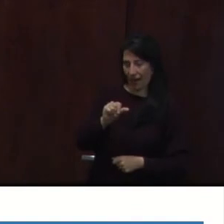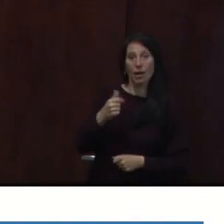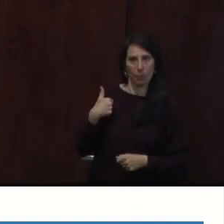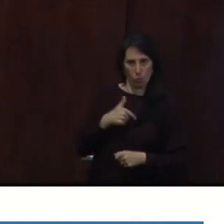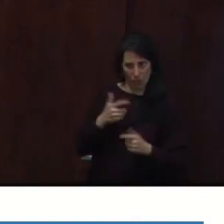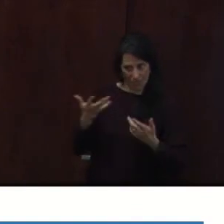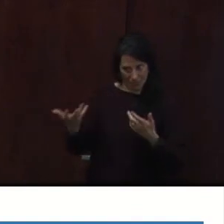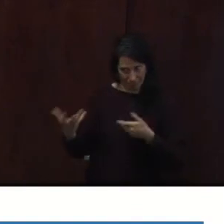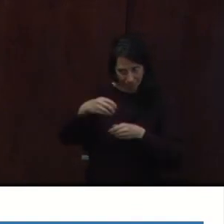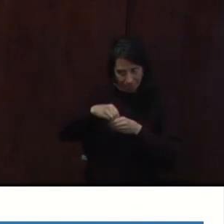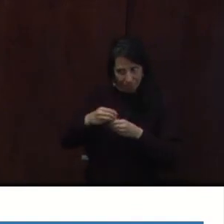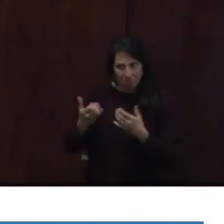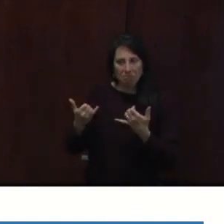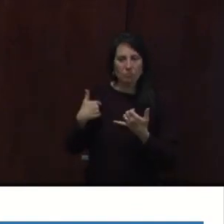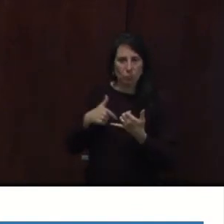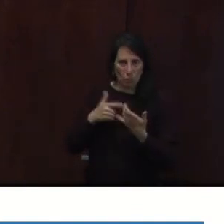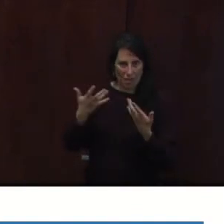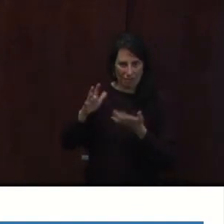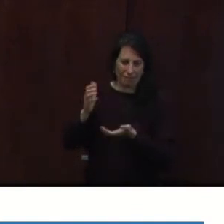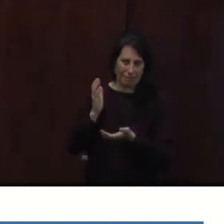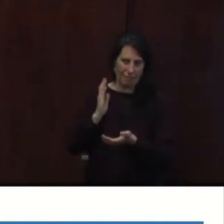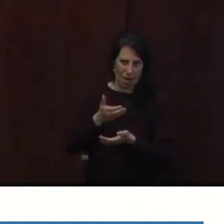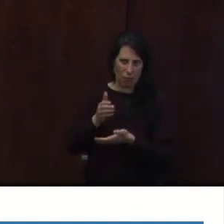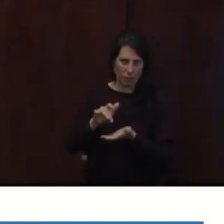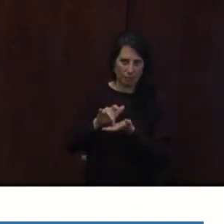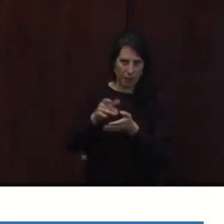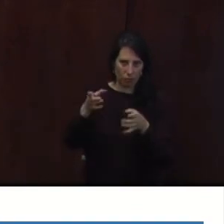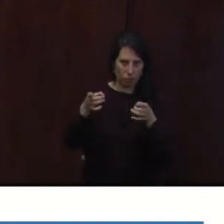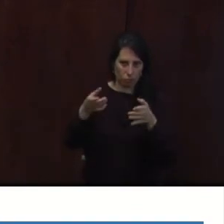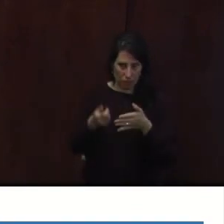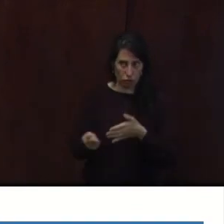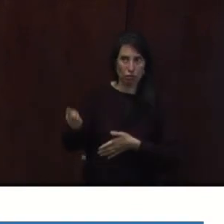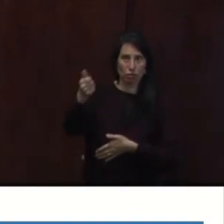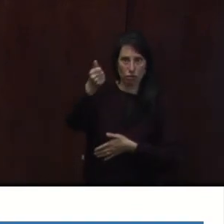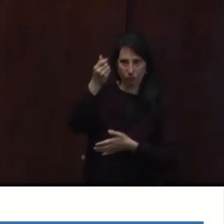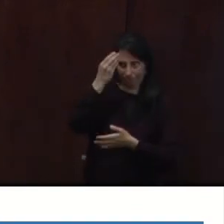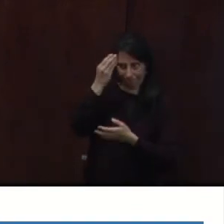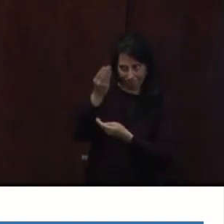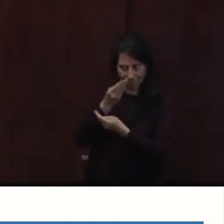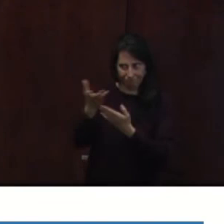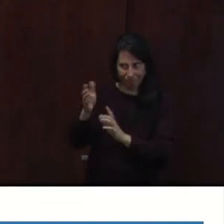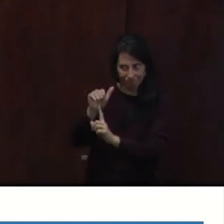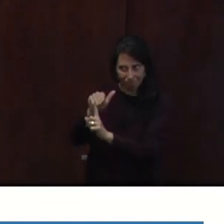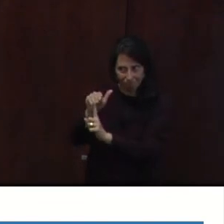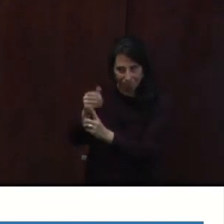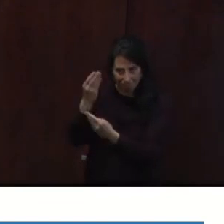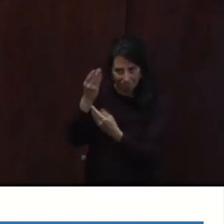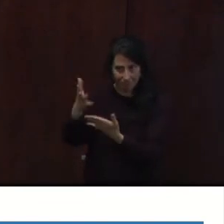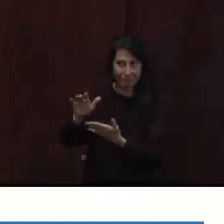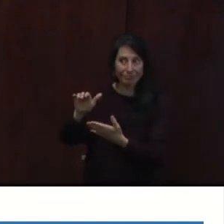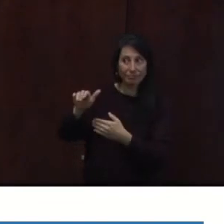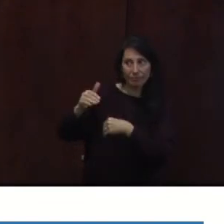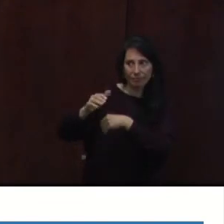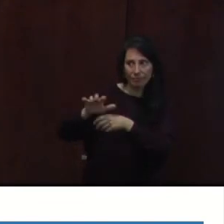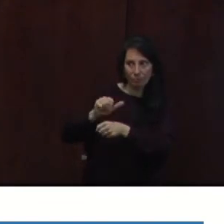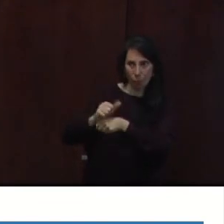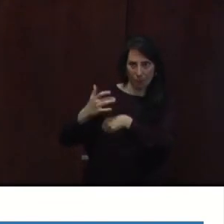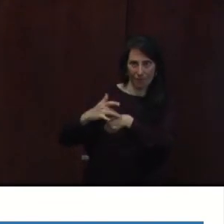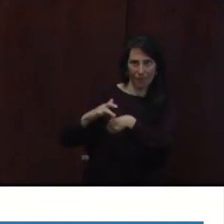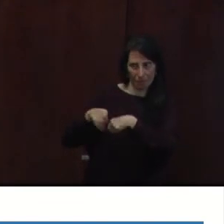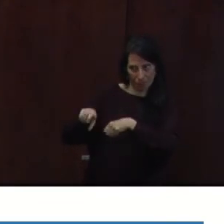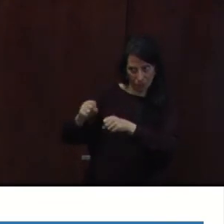notification from our medical director. And those appointments were opened at 40 Cox for our healthcare